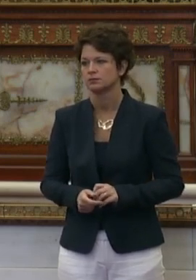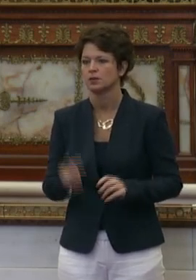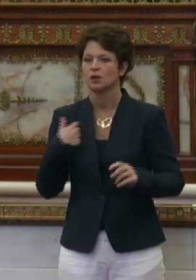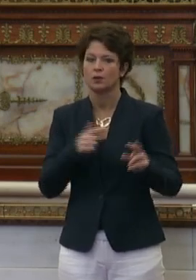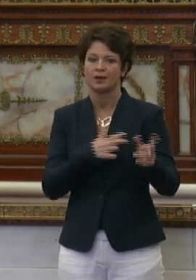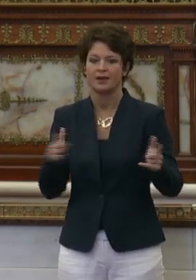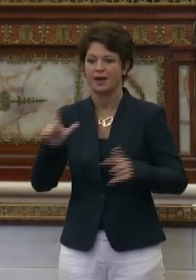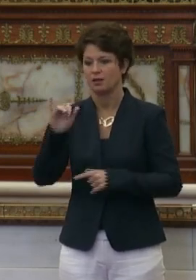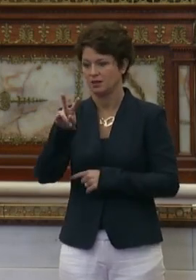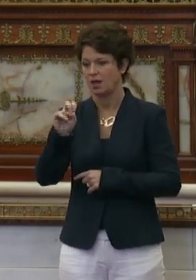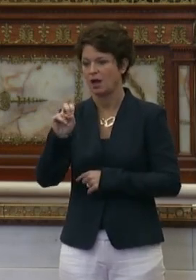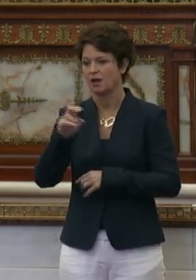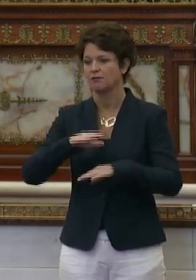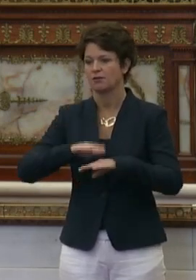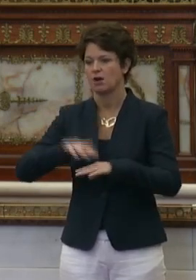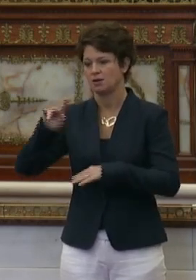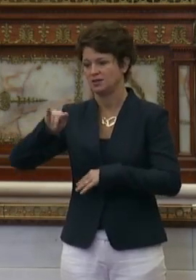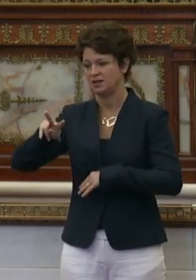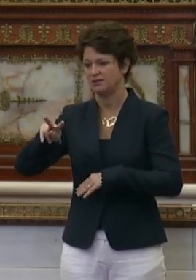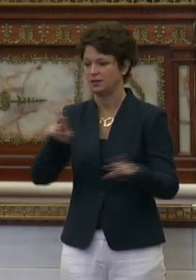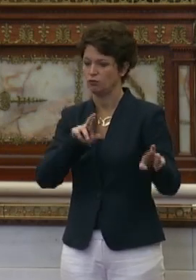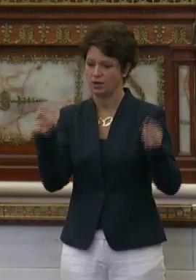We are now live, Council President.